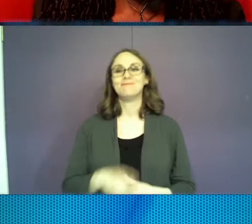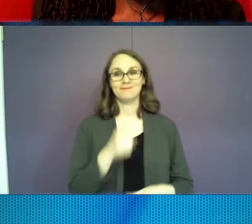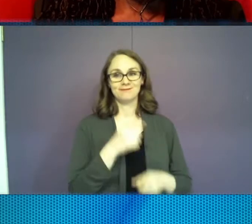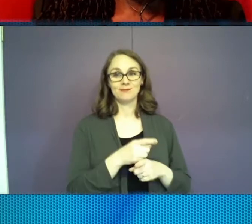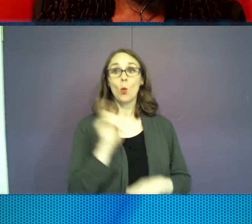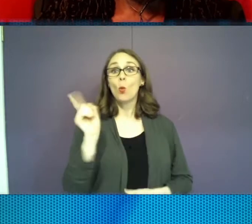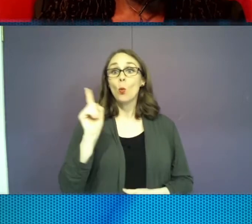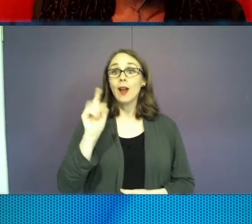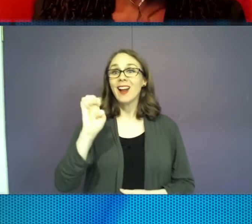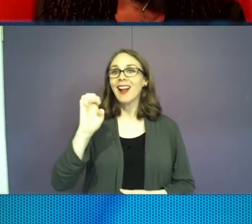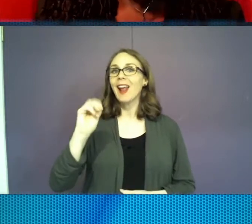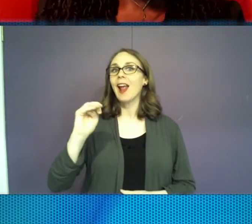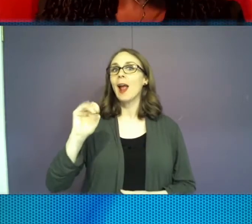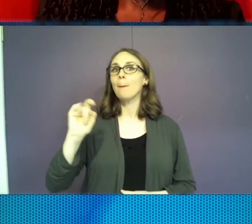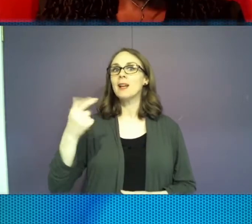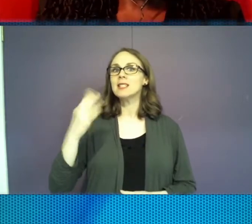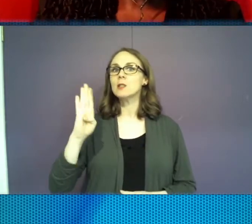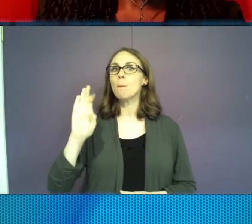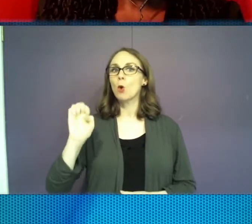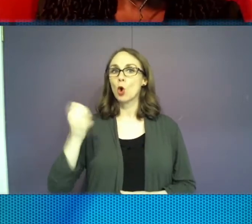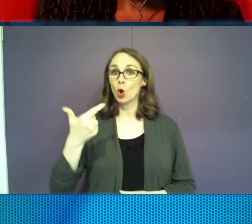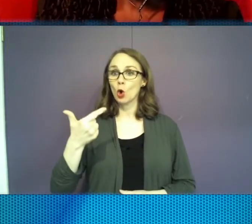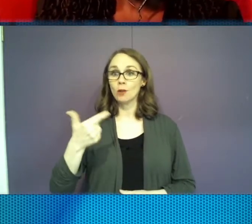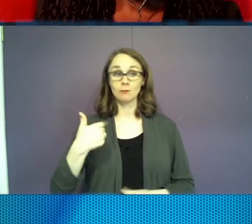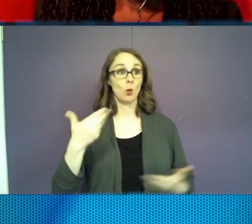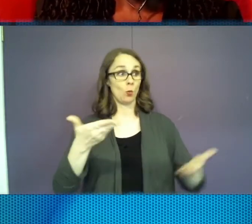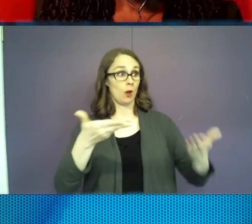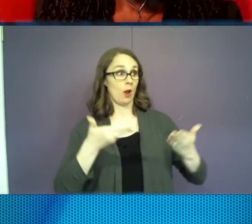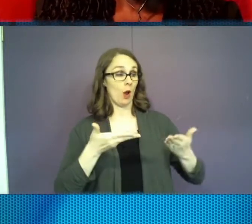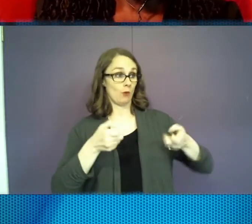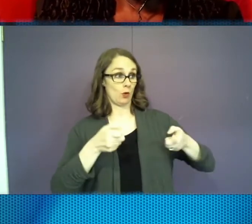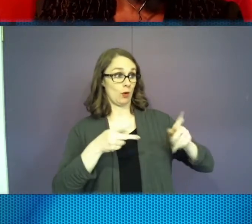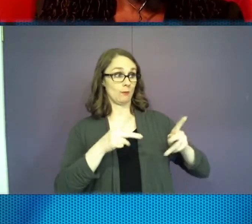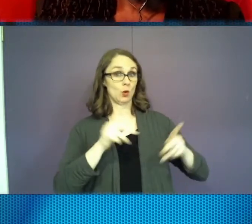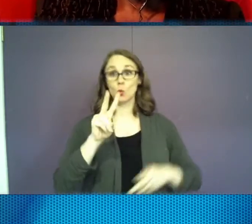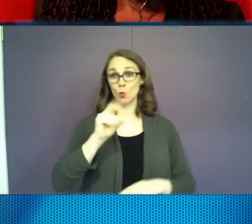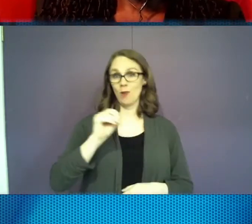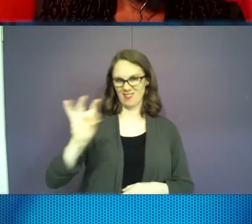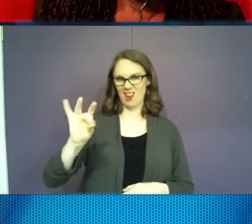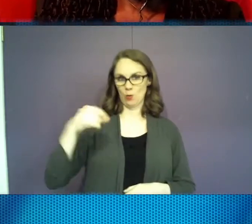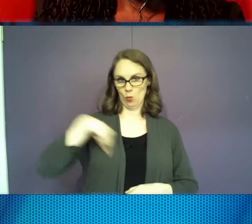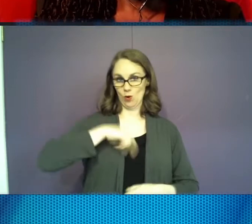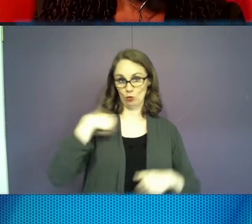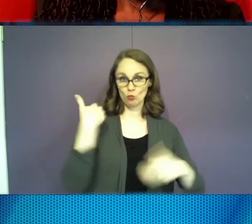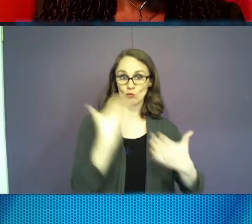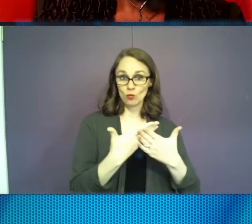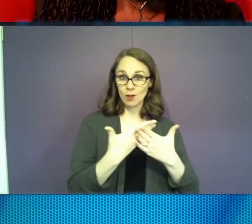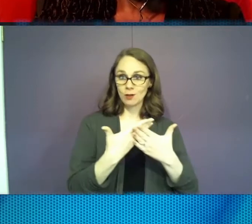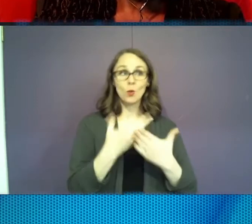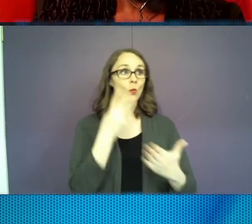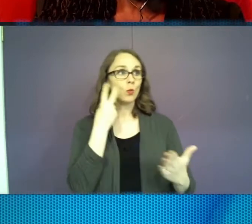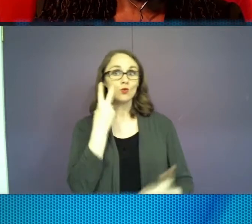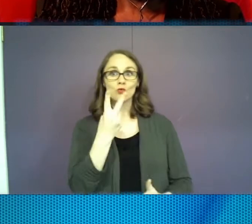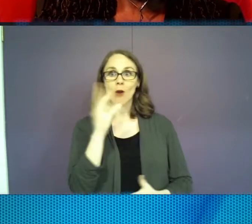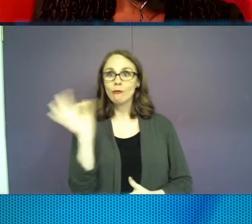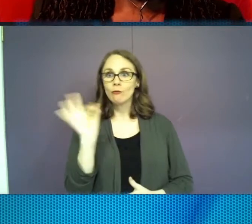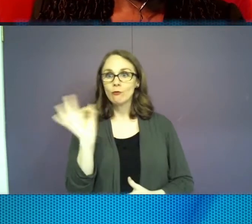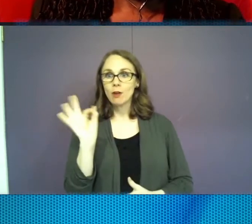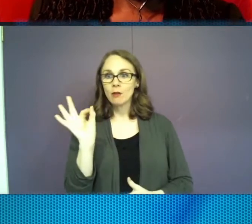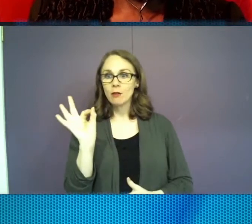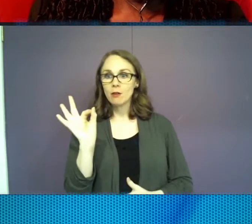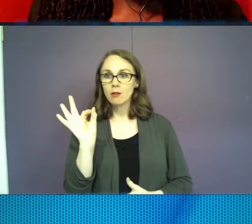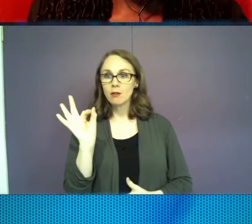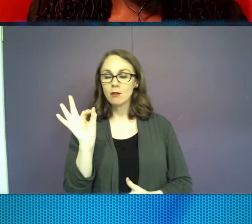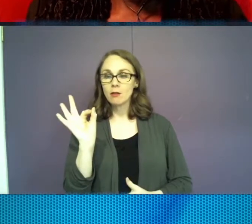Hemisphere. In one opportunity in 2008 when we coming, and we saw Frederick, we saw